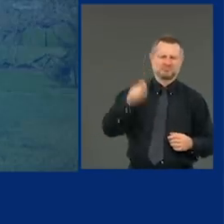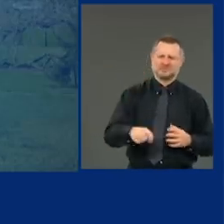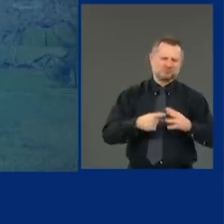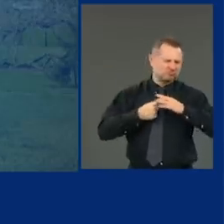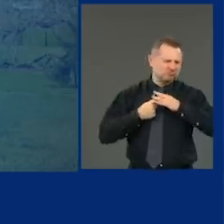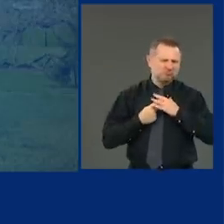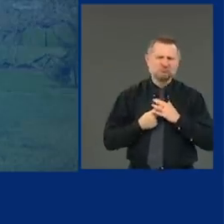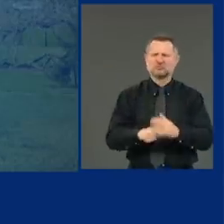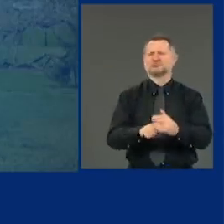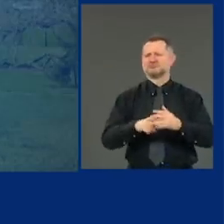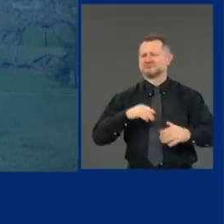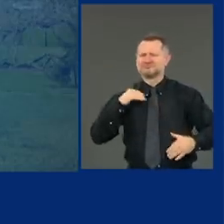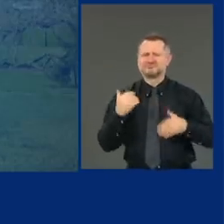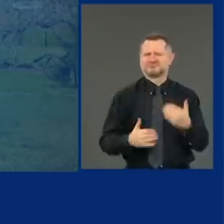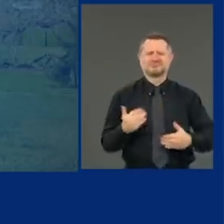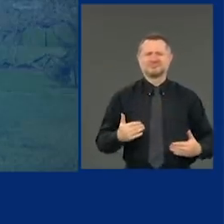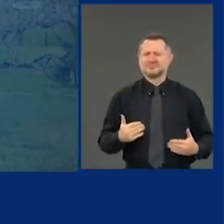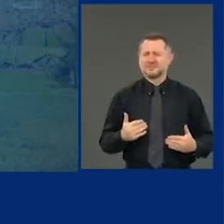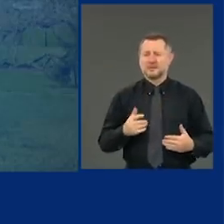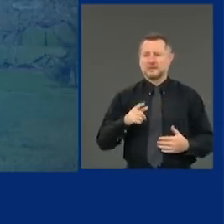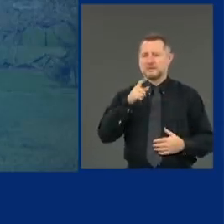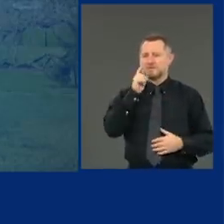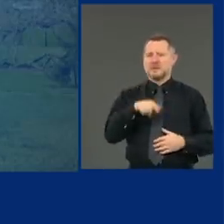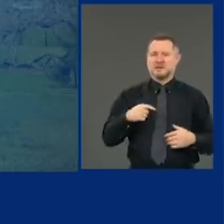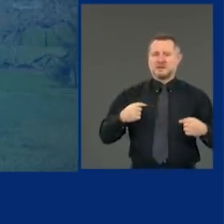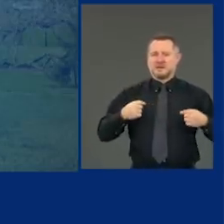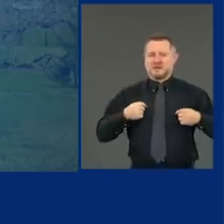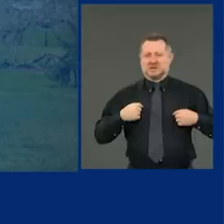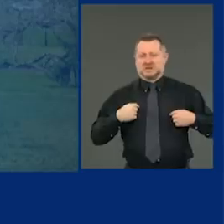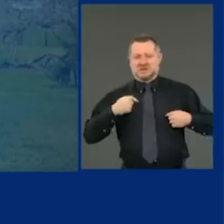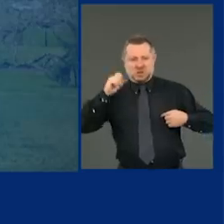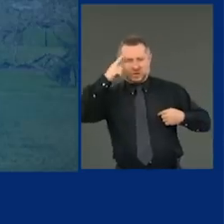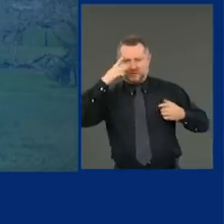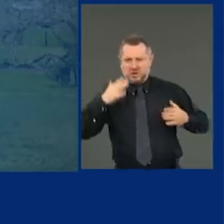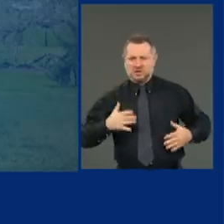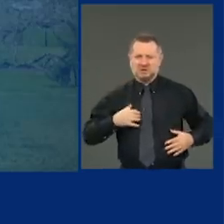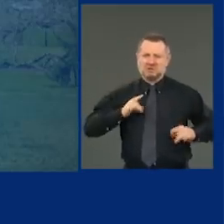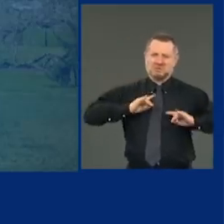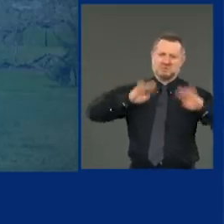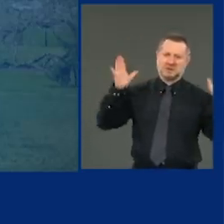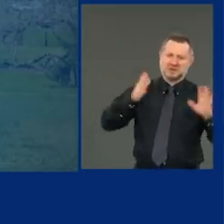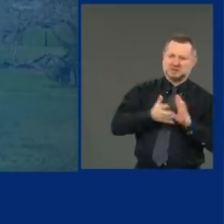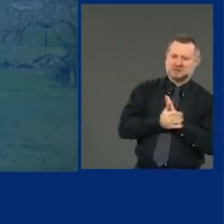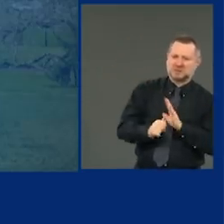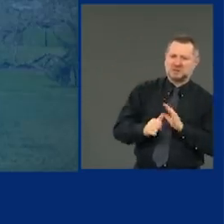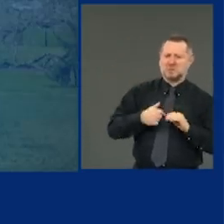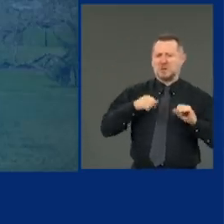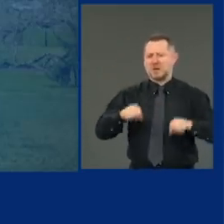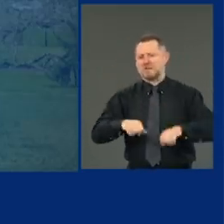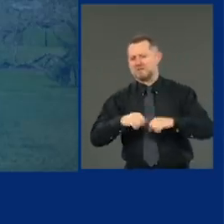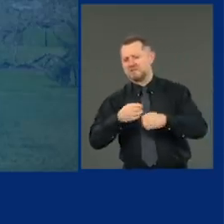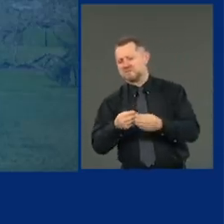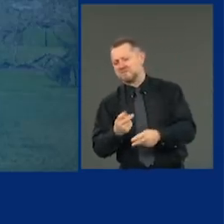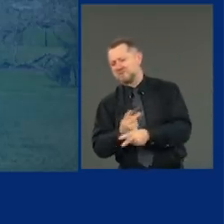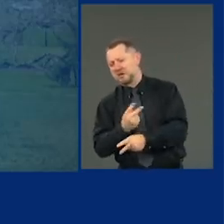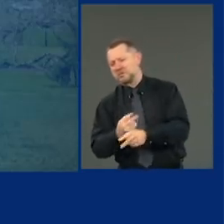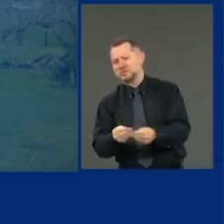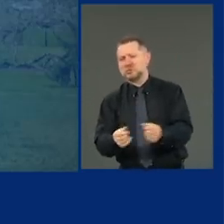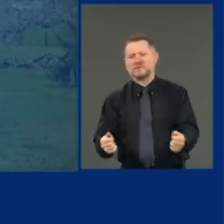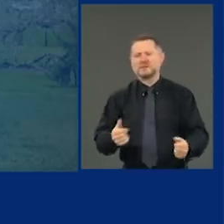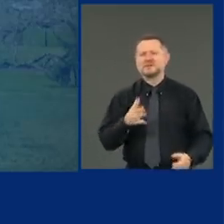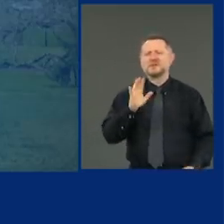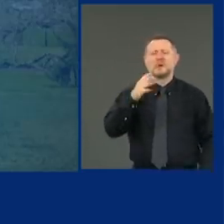don't need to be a government expert or an engineer to figure out. It's common sense. You have